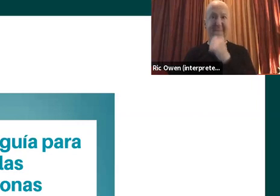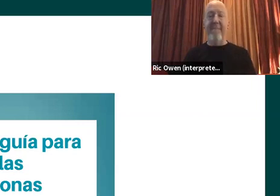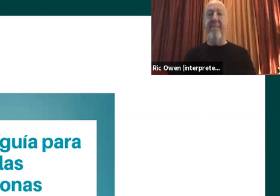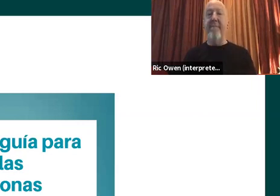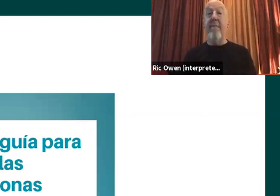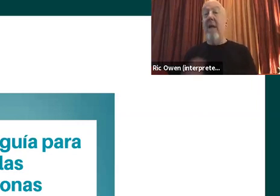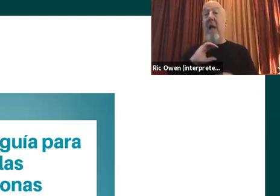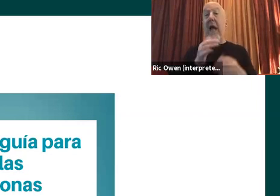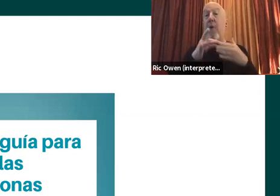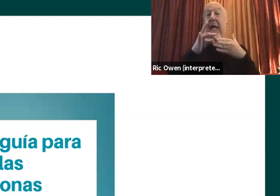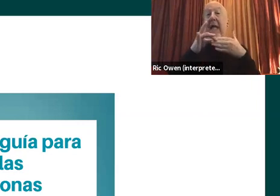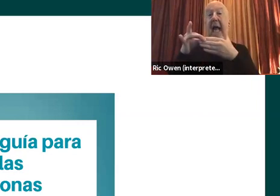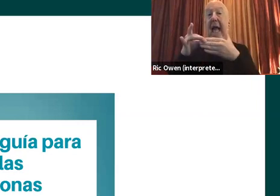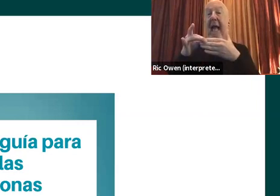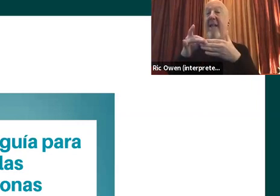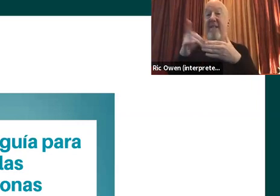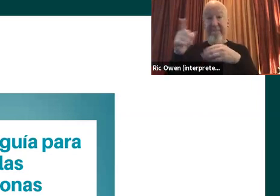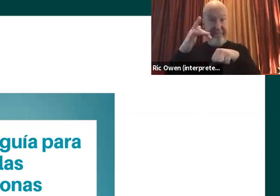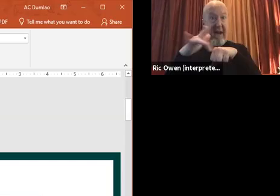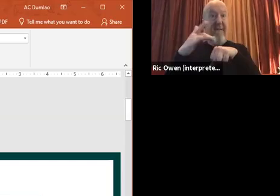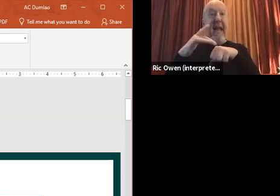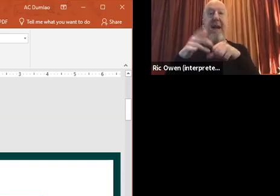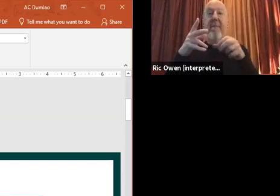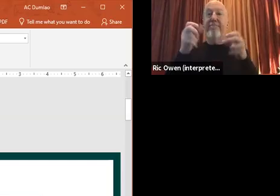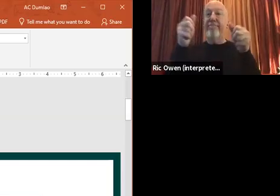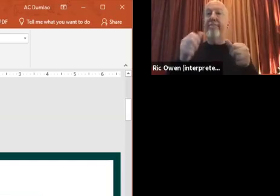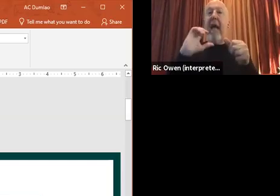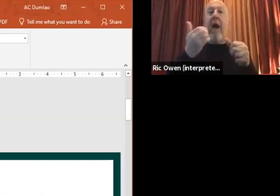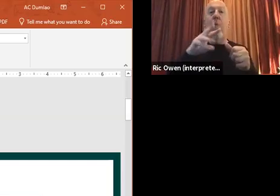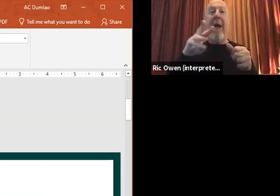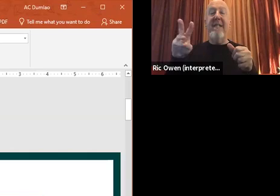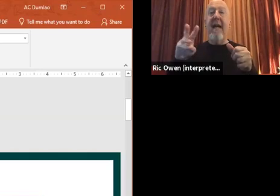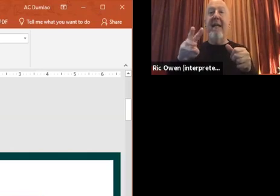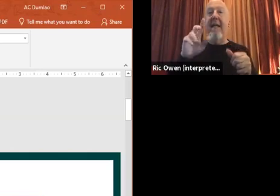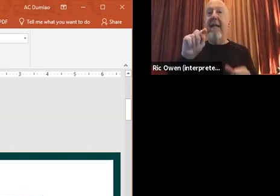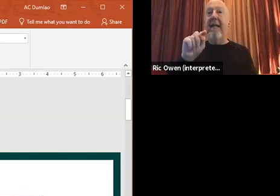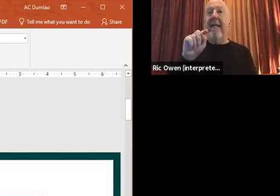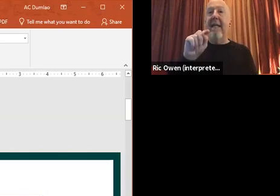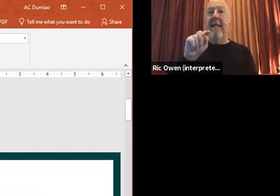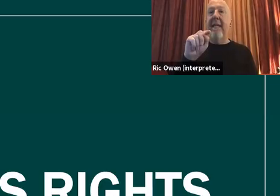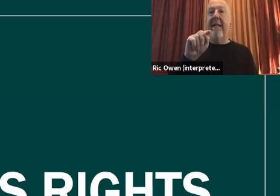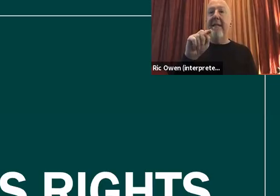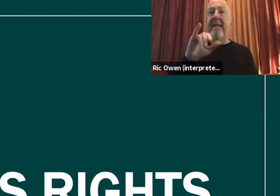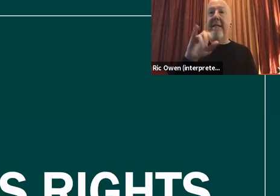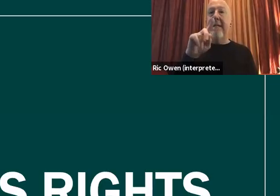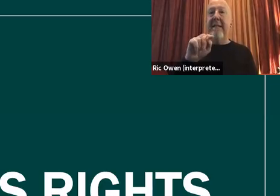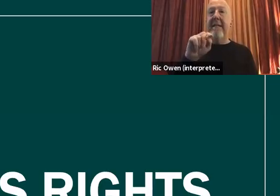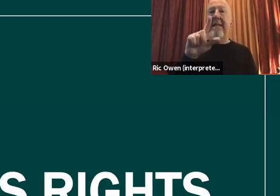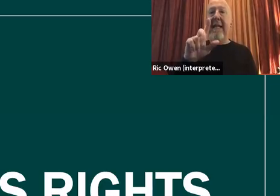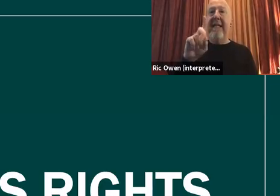Our guides are available at our website, which is tildef.org.